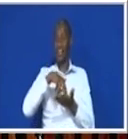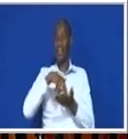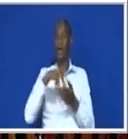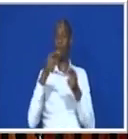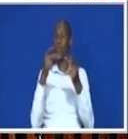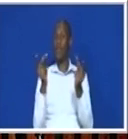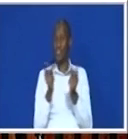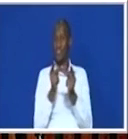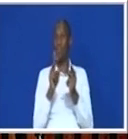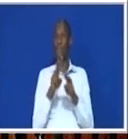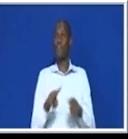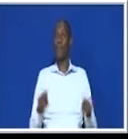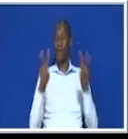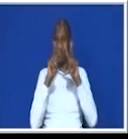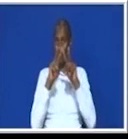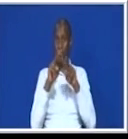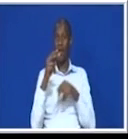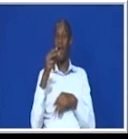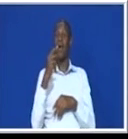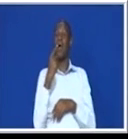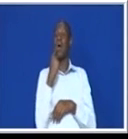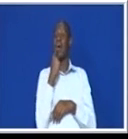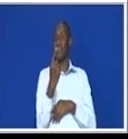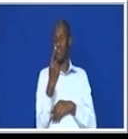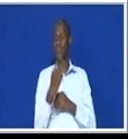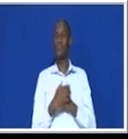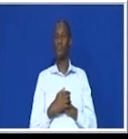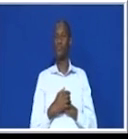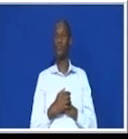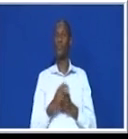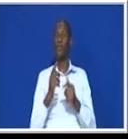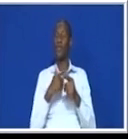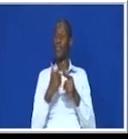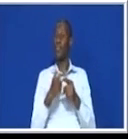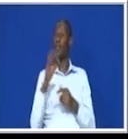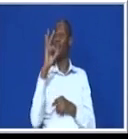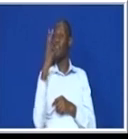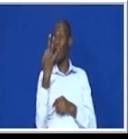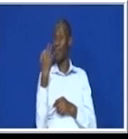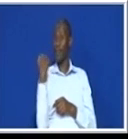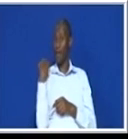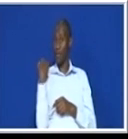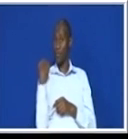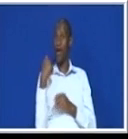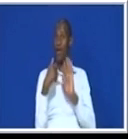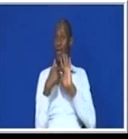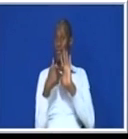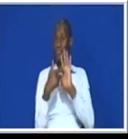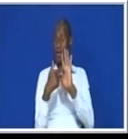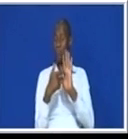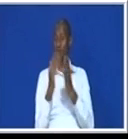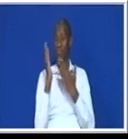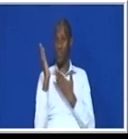place value of hundreds. Then, the third number, in our example there